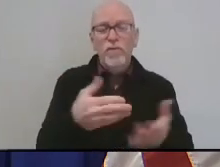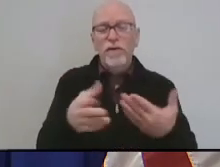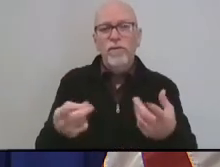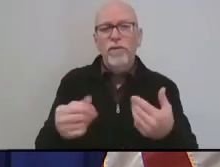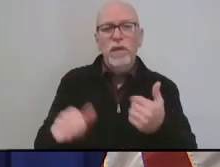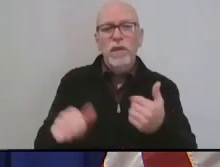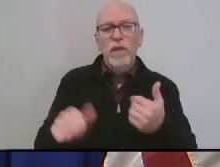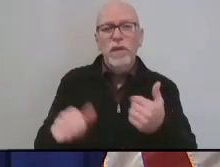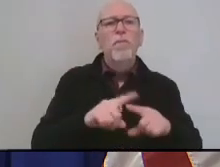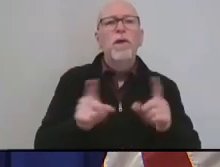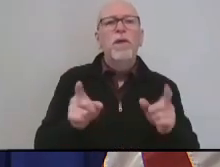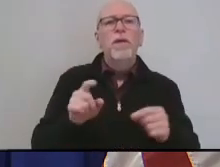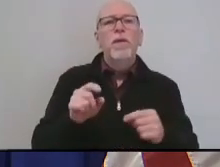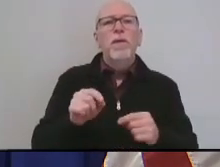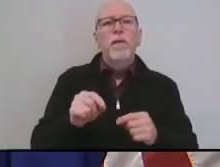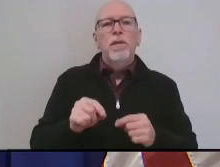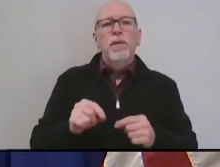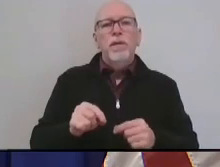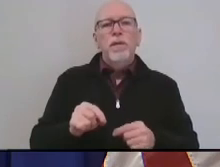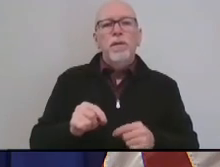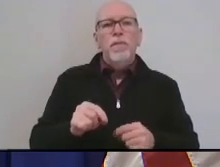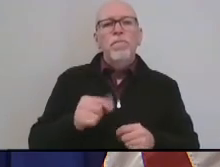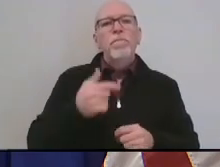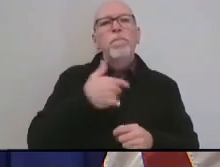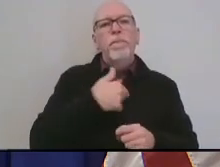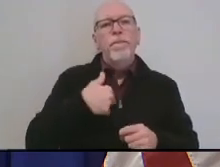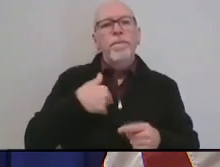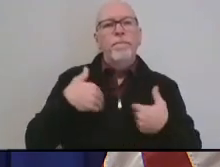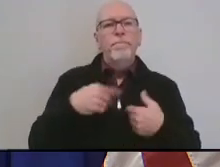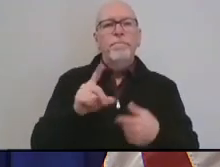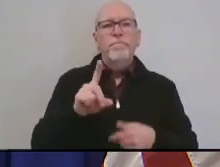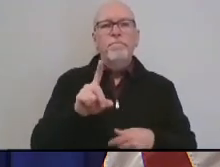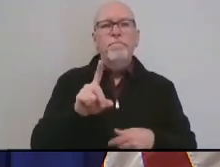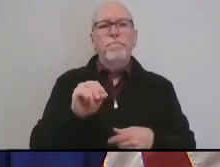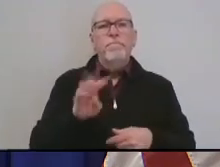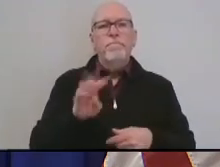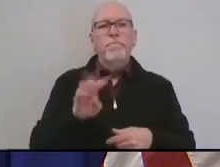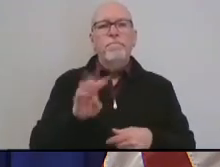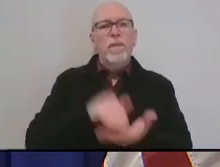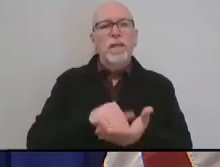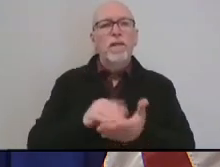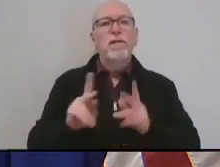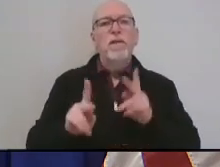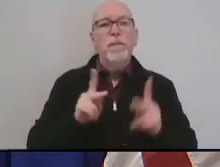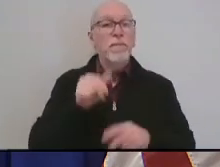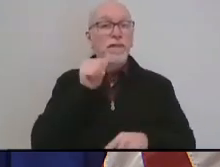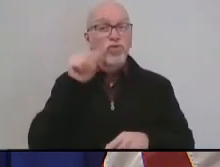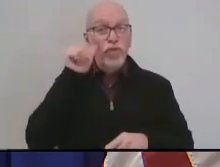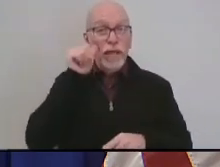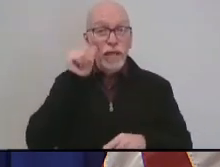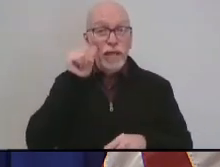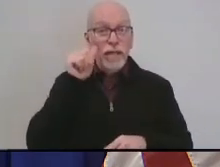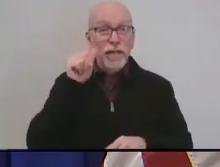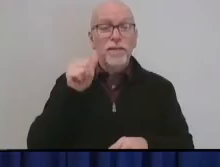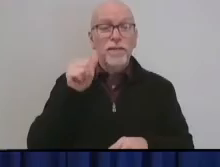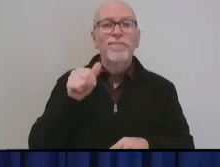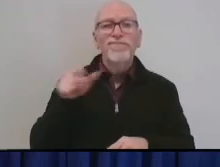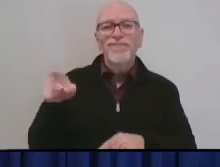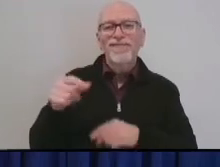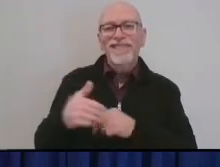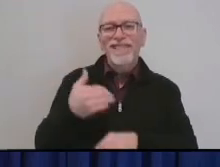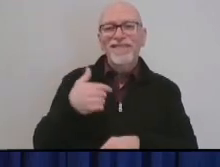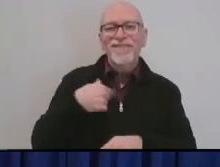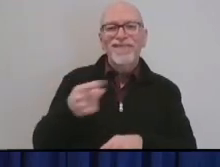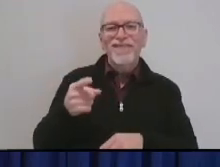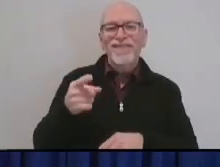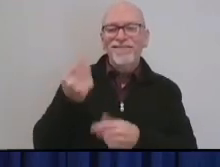mean, we had 104,000 people yesterday. You sent me word that,